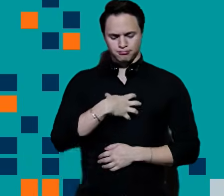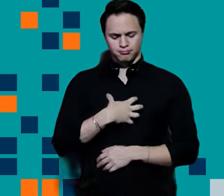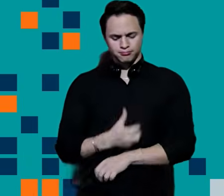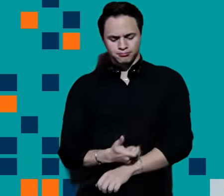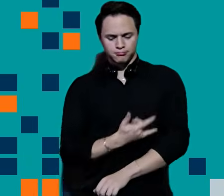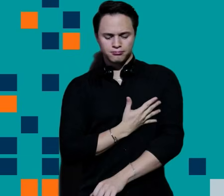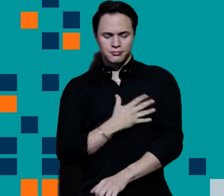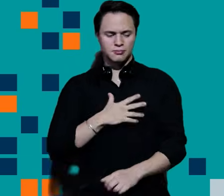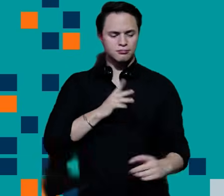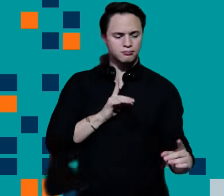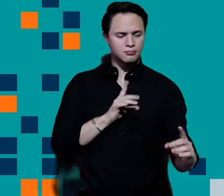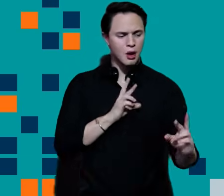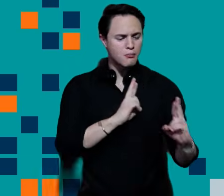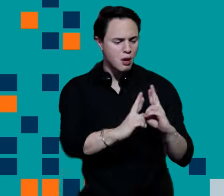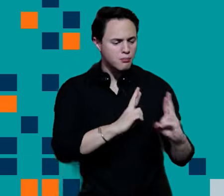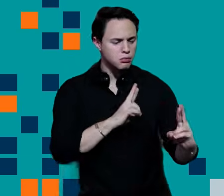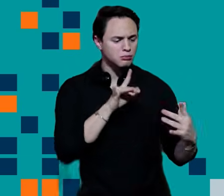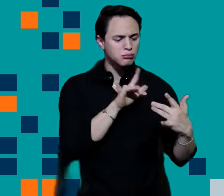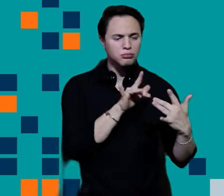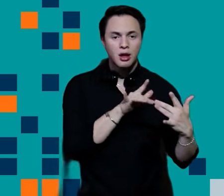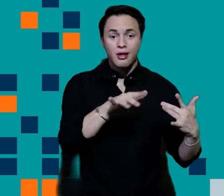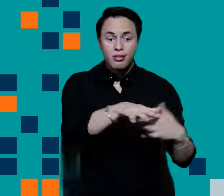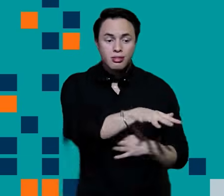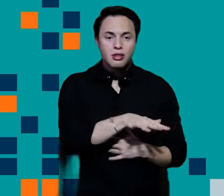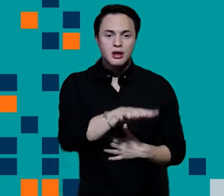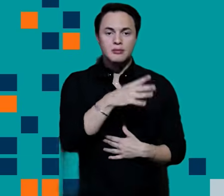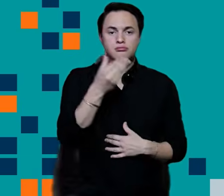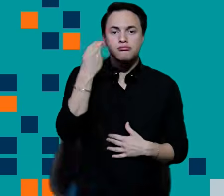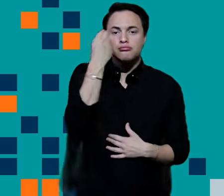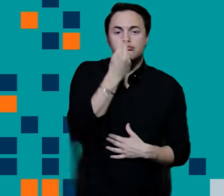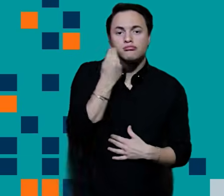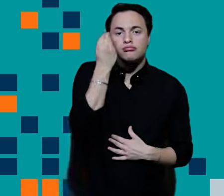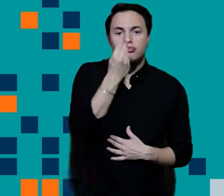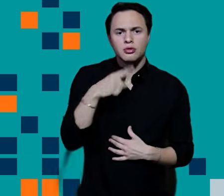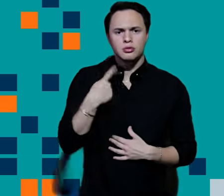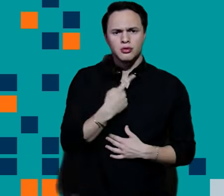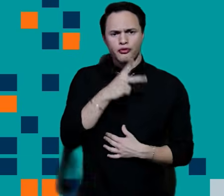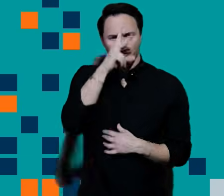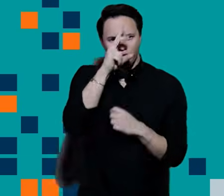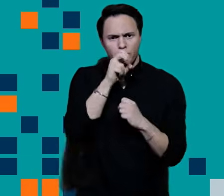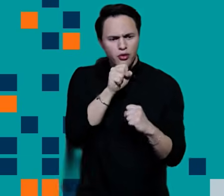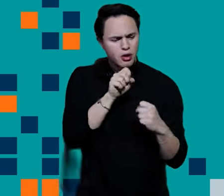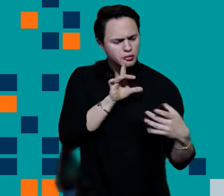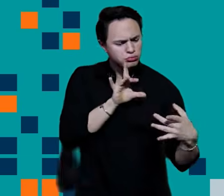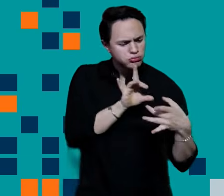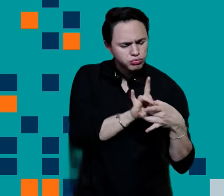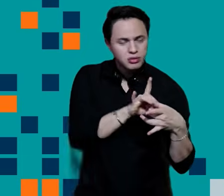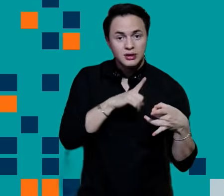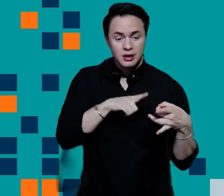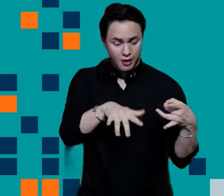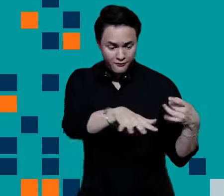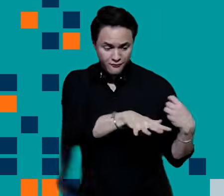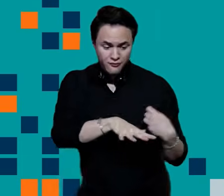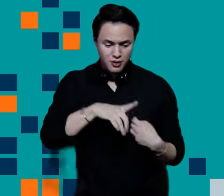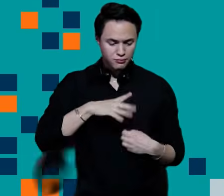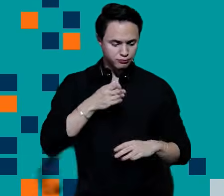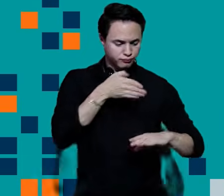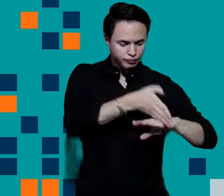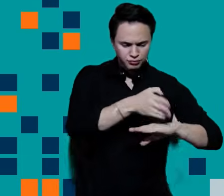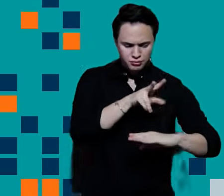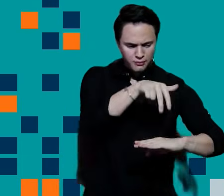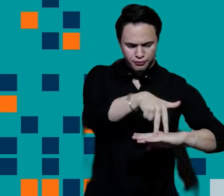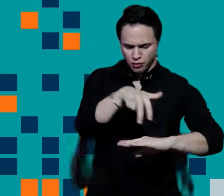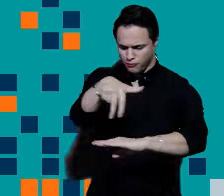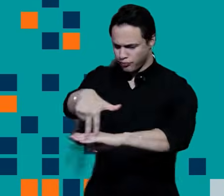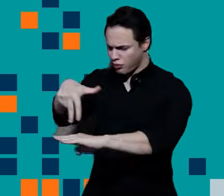with our surroundings. We form very strong relationships with the environments that we inhabit. And